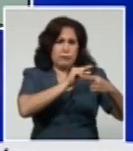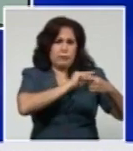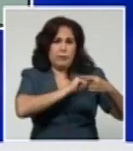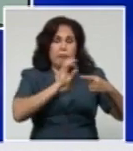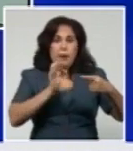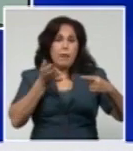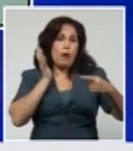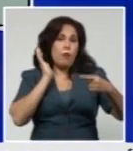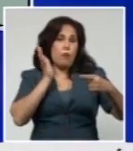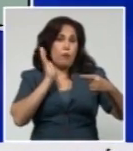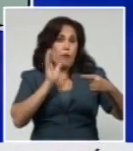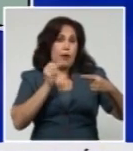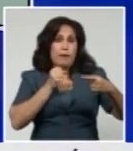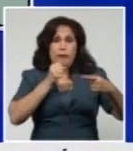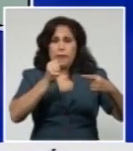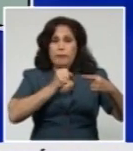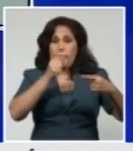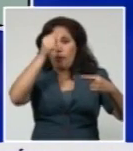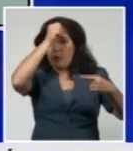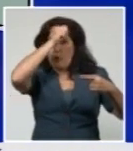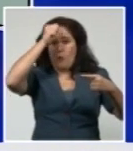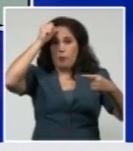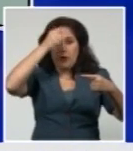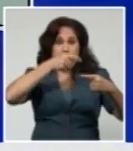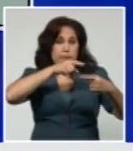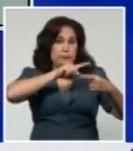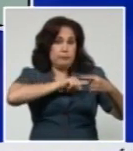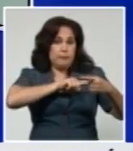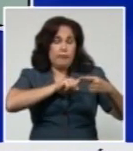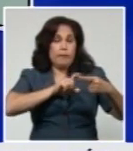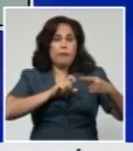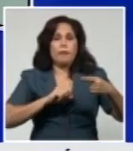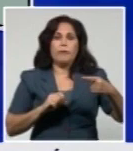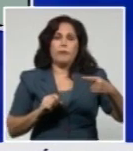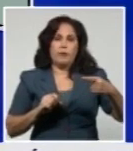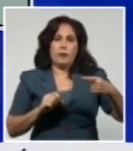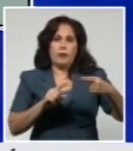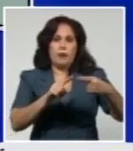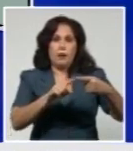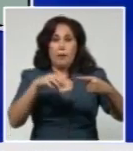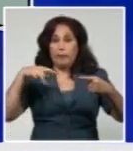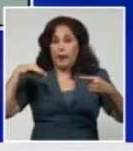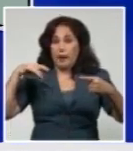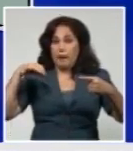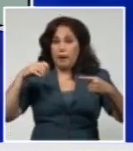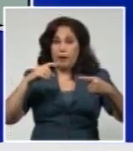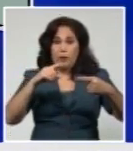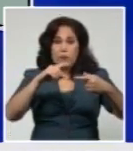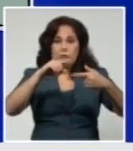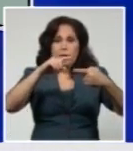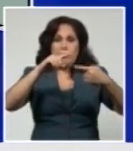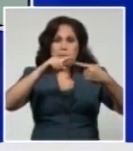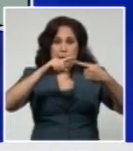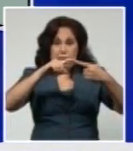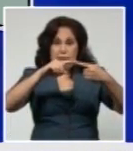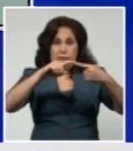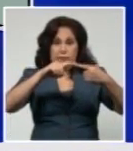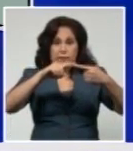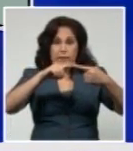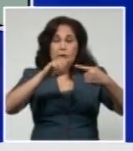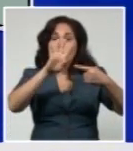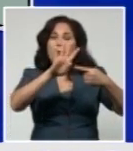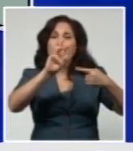Rio 3.60, Mayabeque 0.52, Artemisa